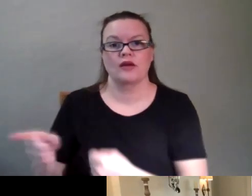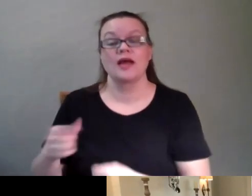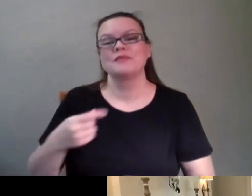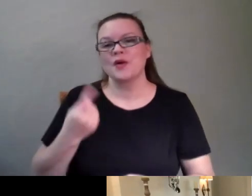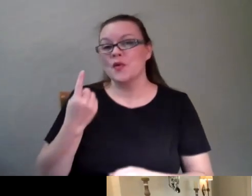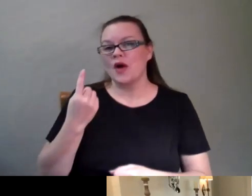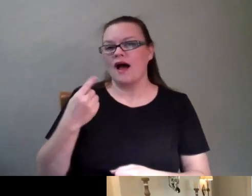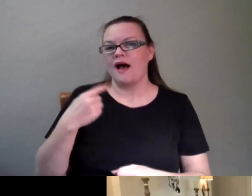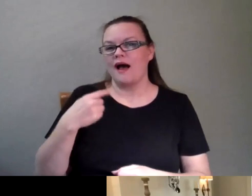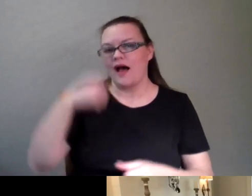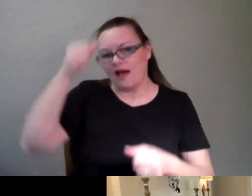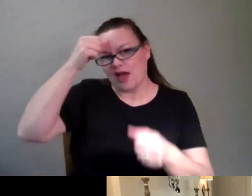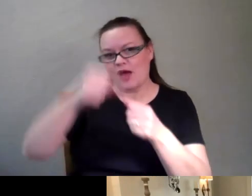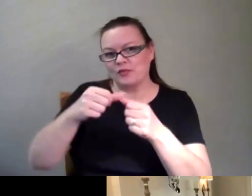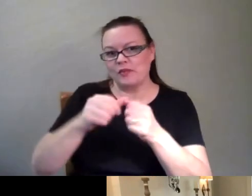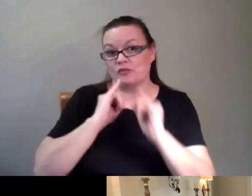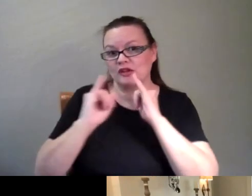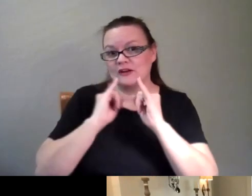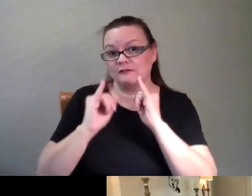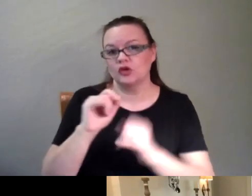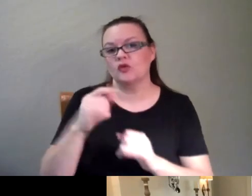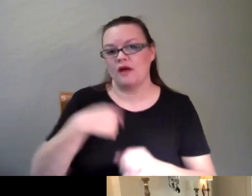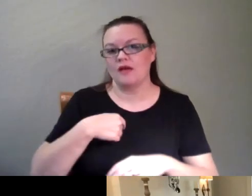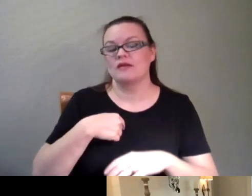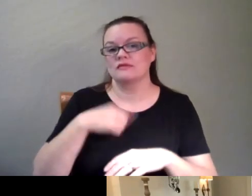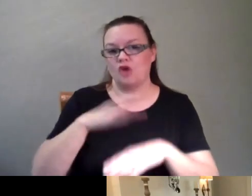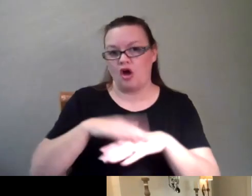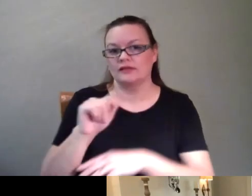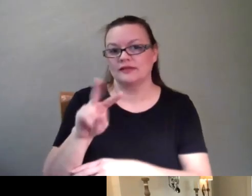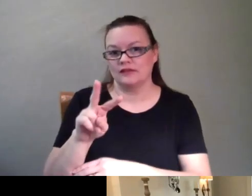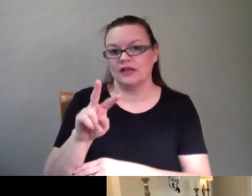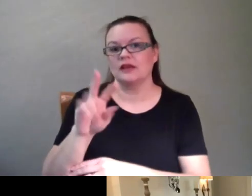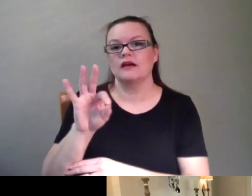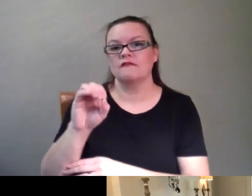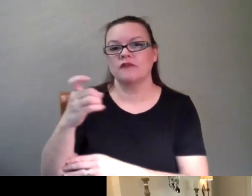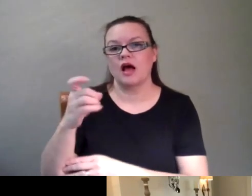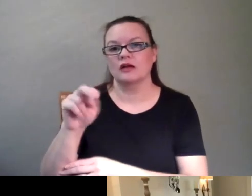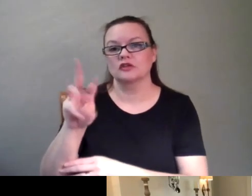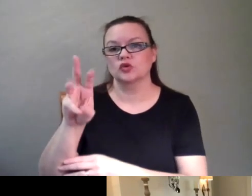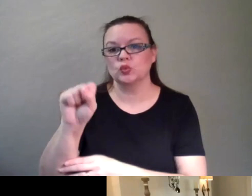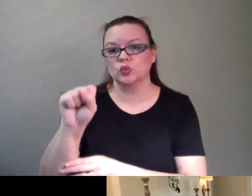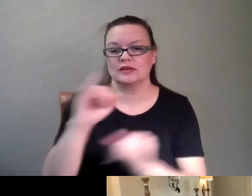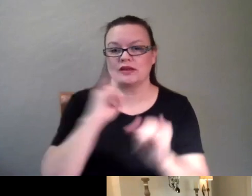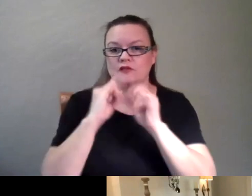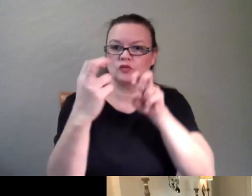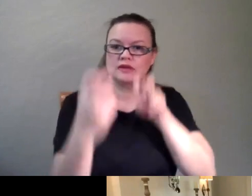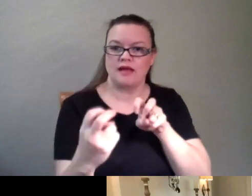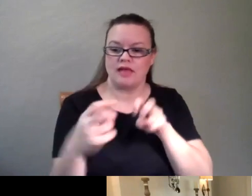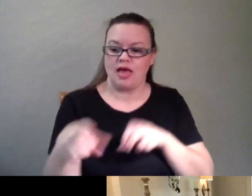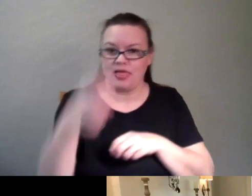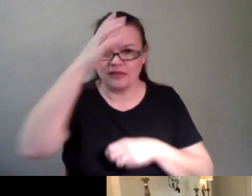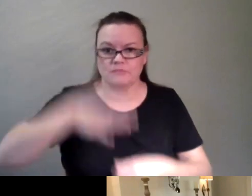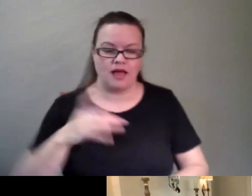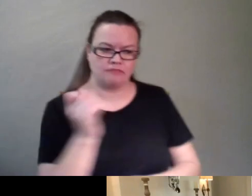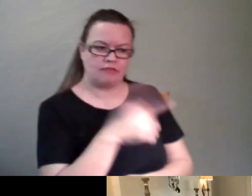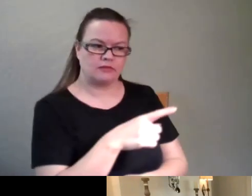in a position, I was in studio actually delivering a battleground survey, and was in a position of, do I say what I really think